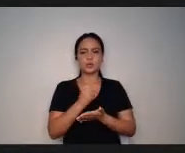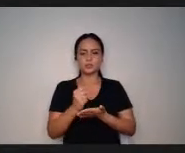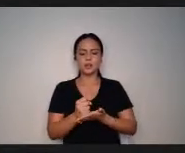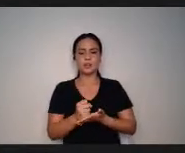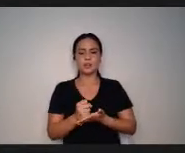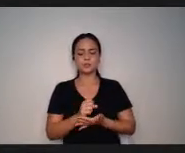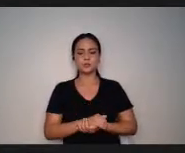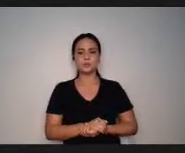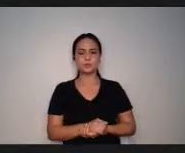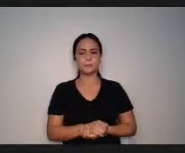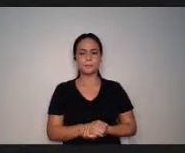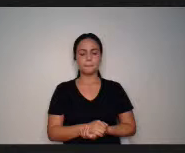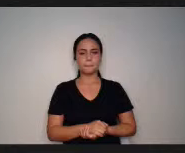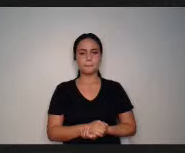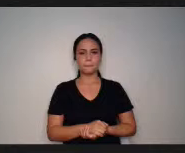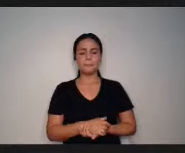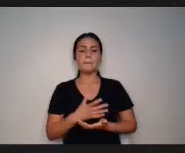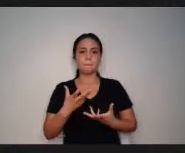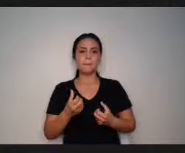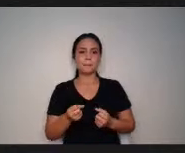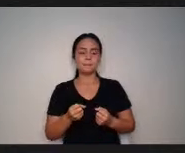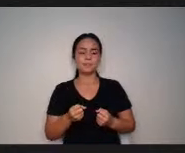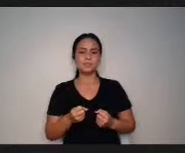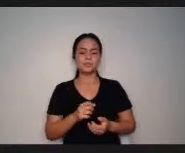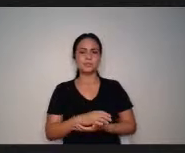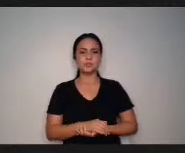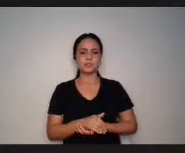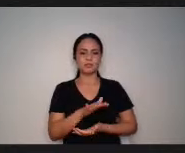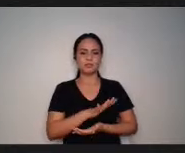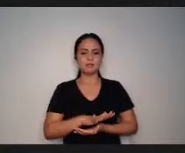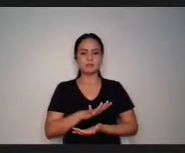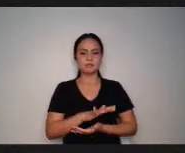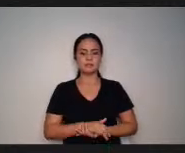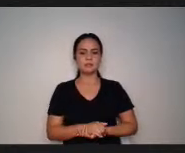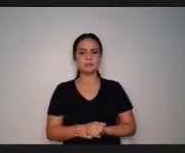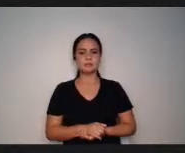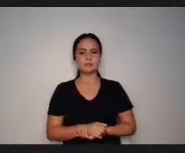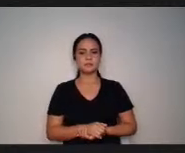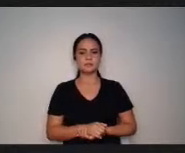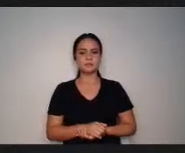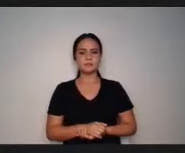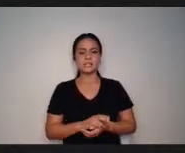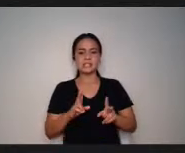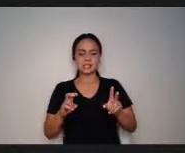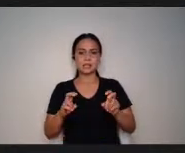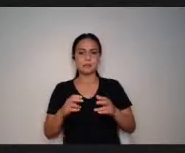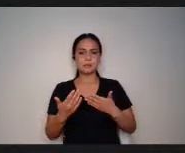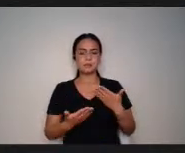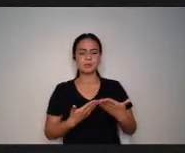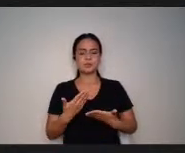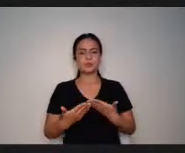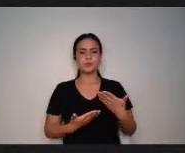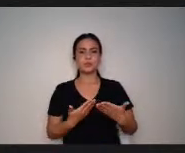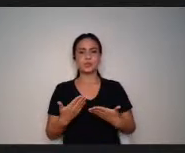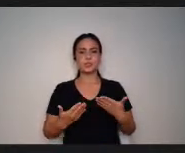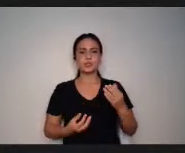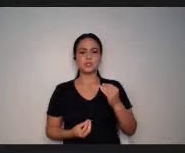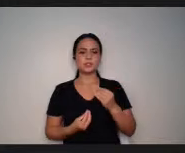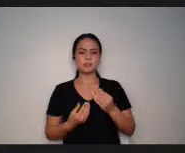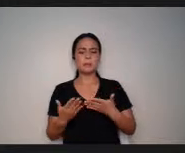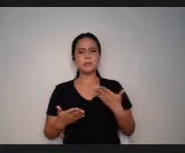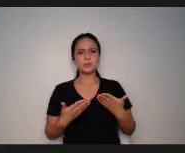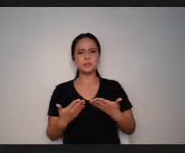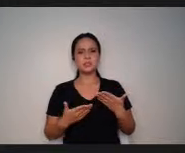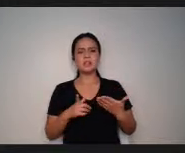work stress issues or sources of work stress. And at the state and local levels, there are some examples in the United States